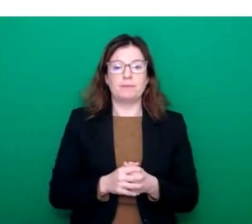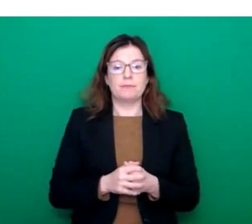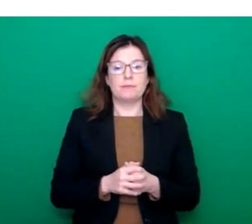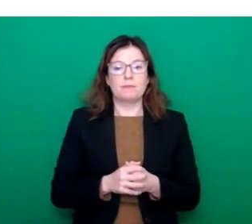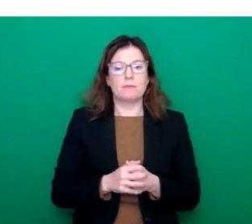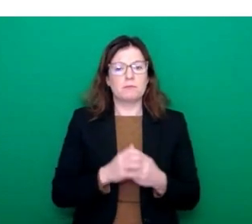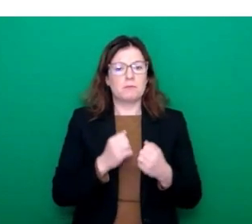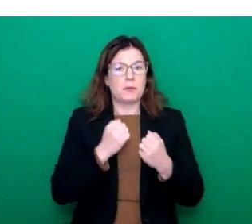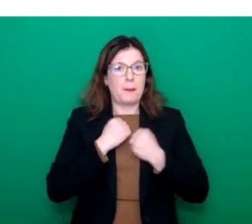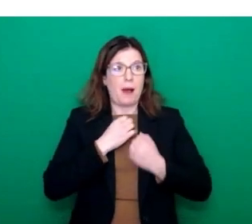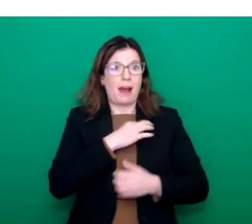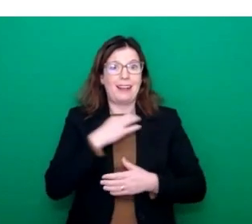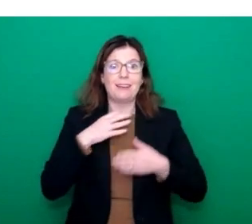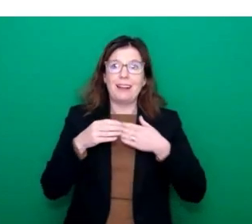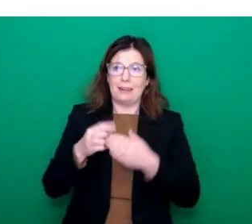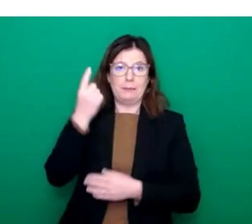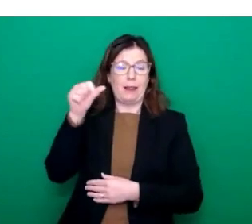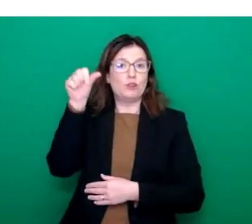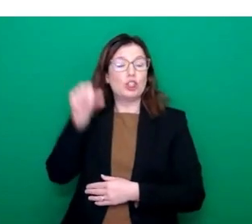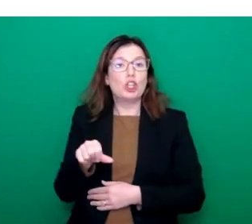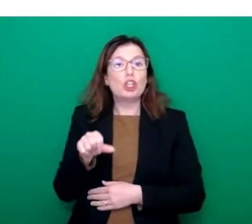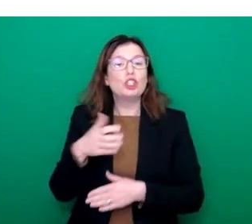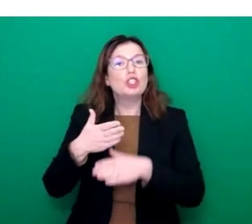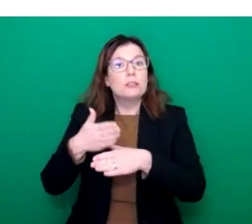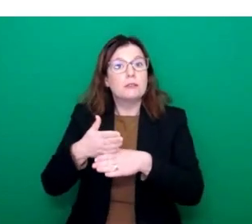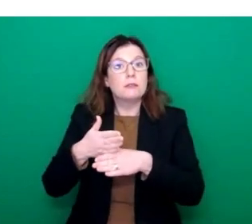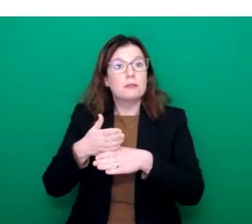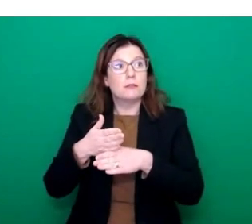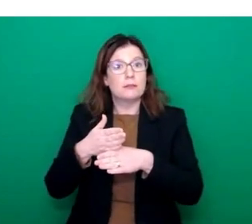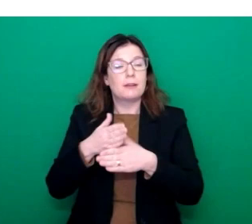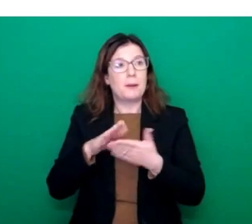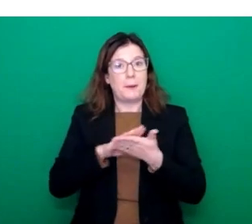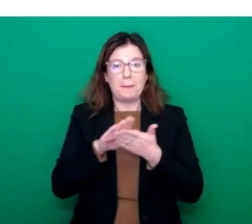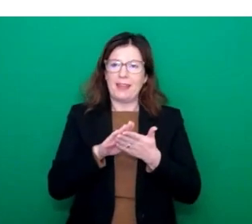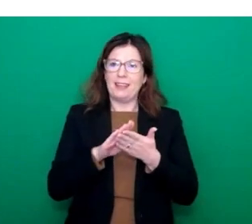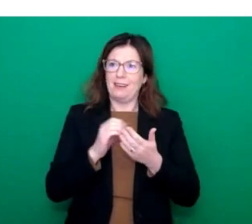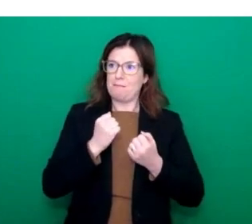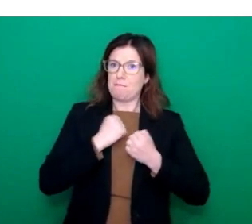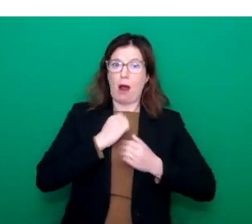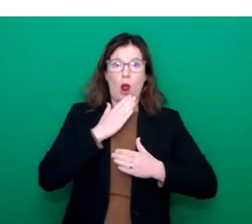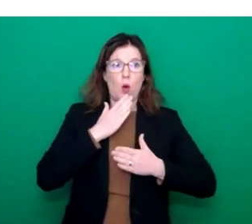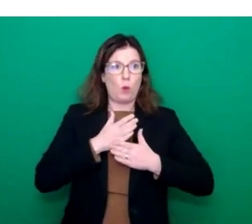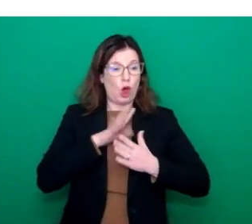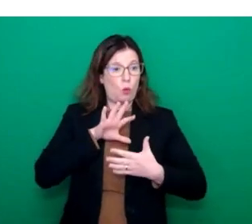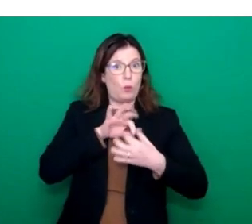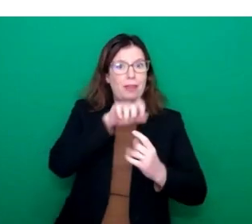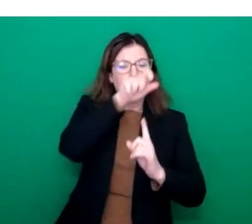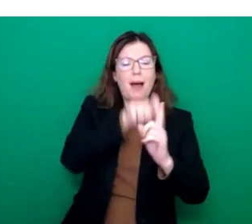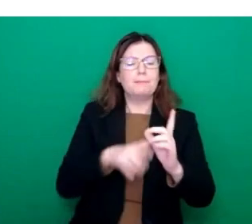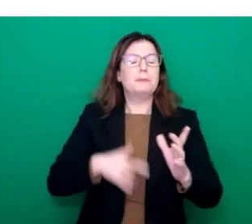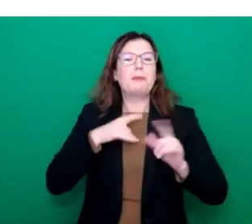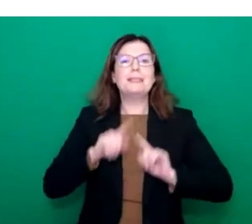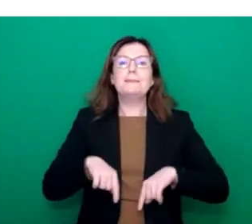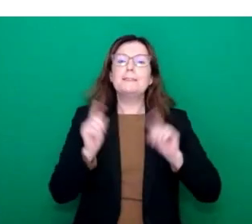my clinical lead is a surgeon, and that gives a very different perspective to how I work with the patients, rather than being